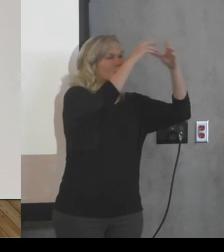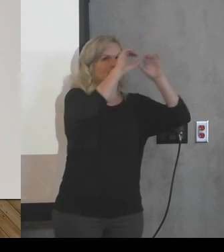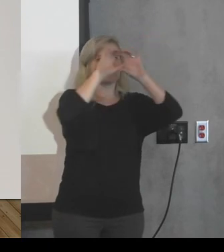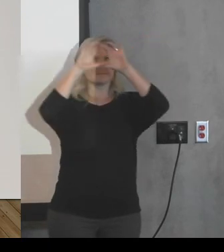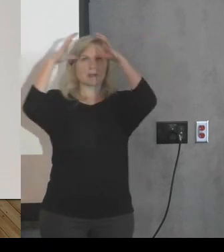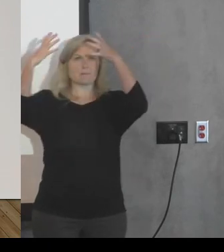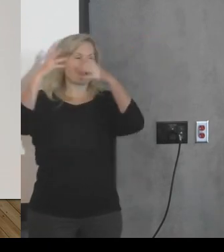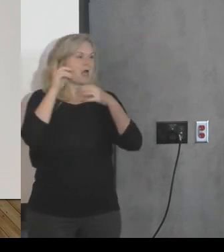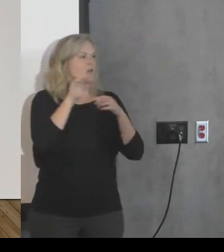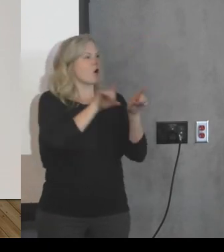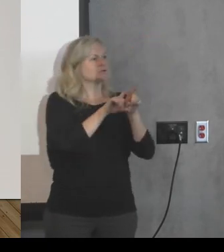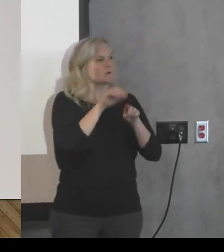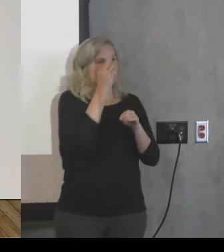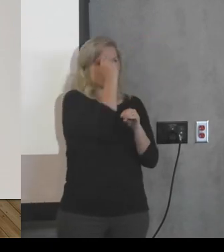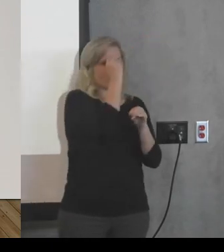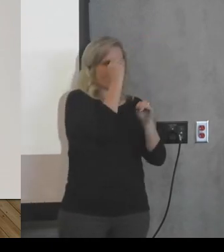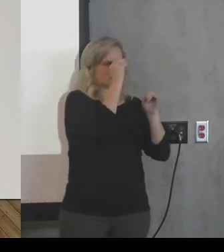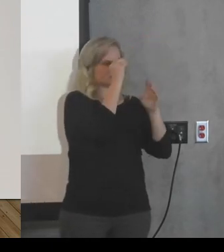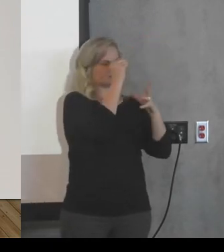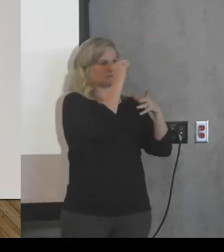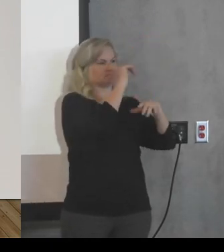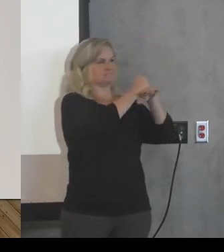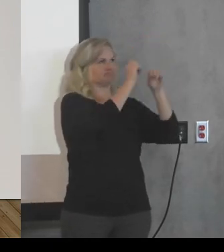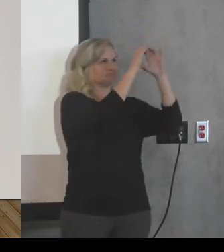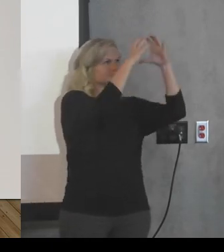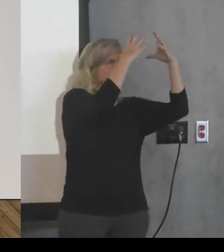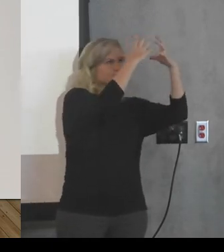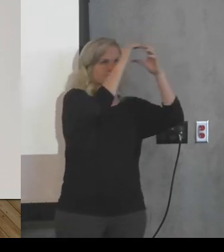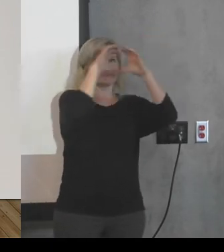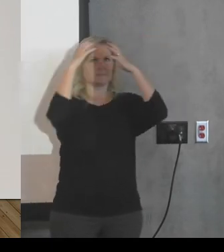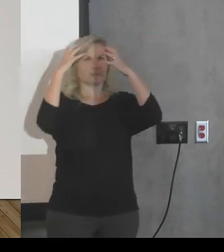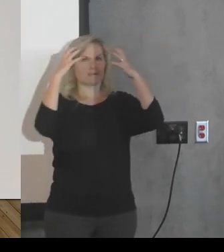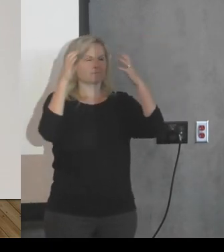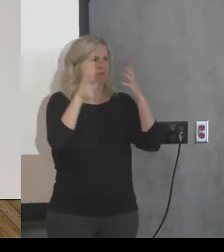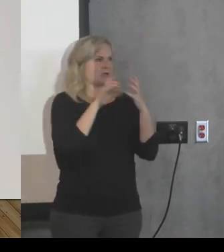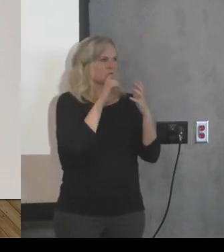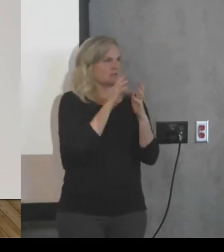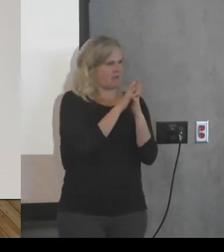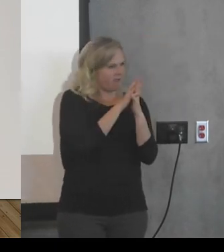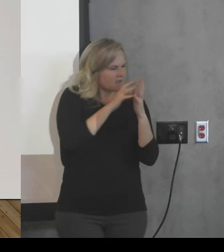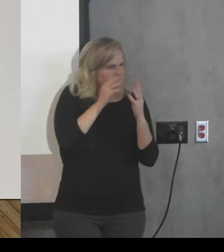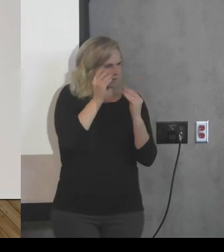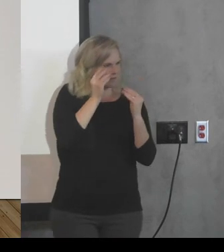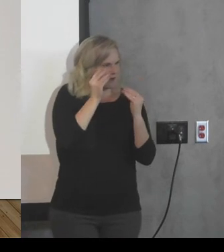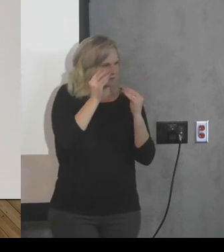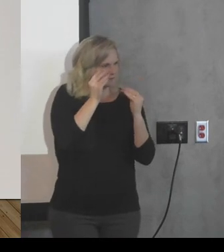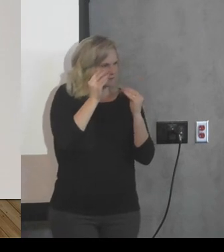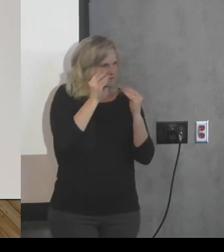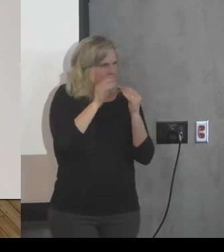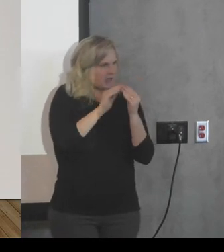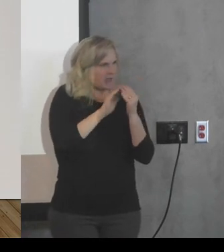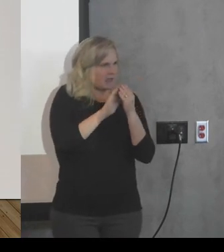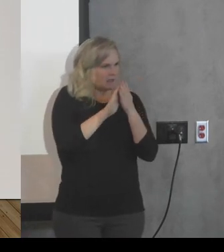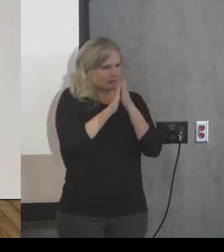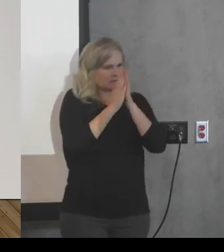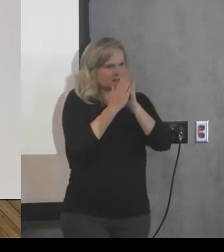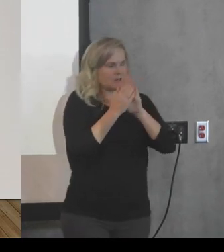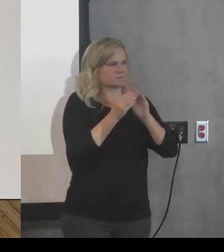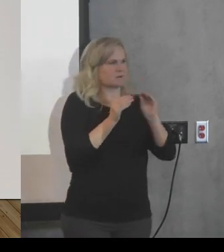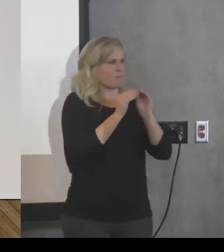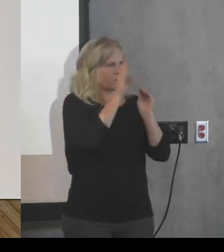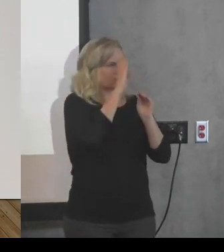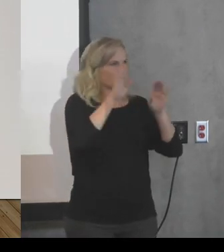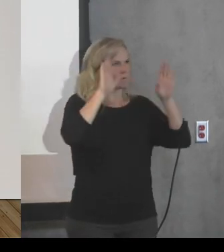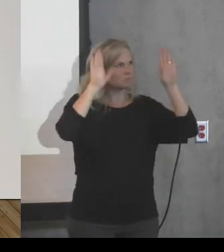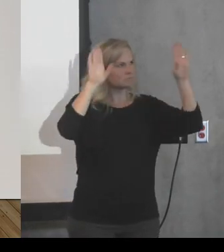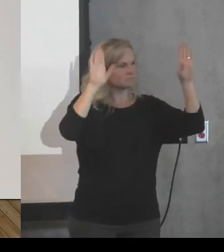in the thought bubble is just a way of taking something really abstract and making it a little bit more concrete for the